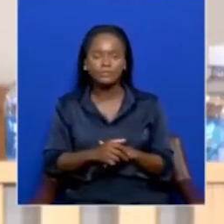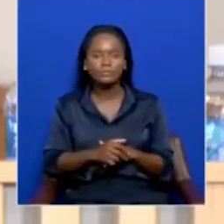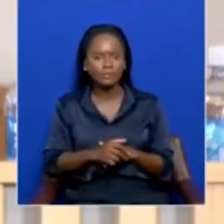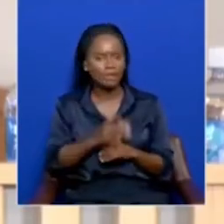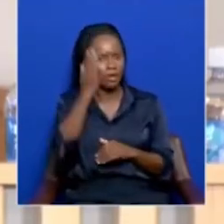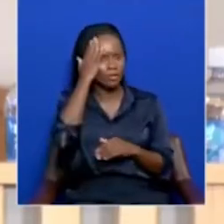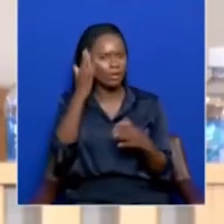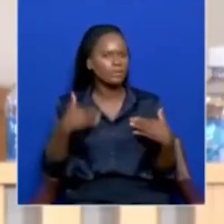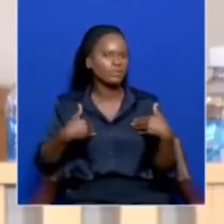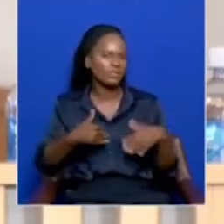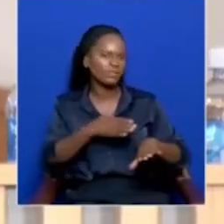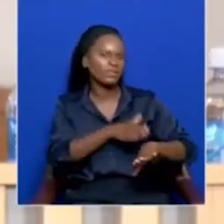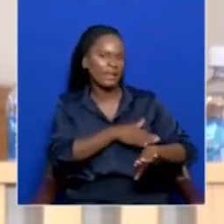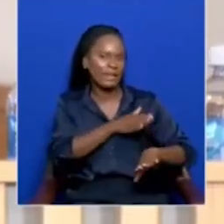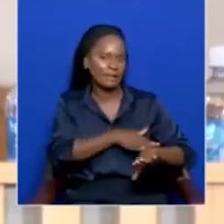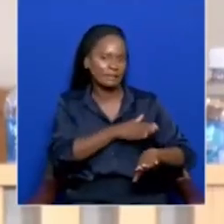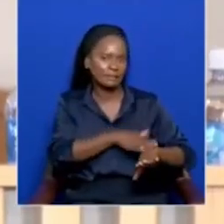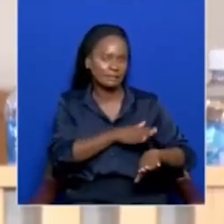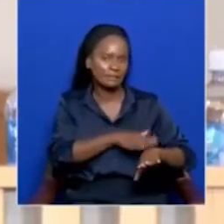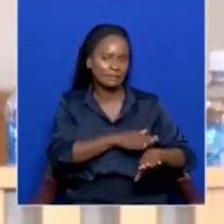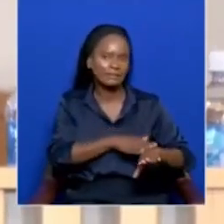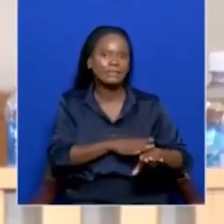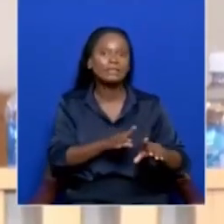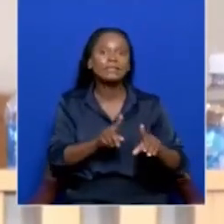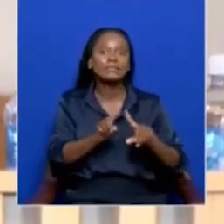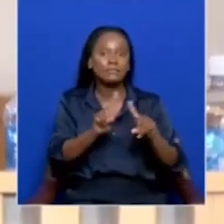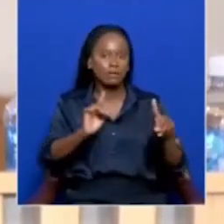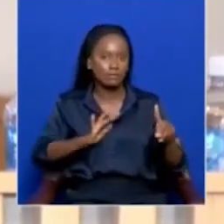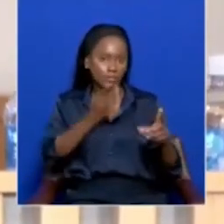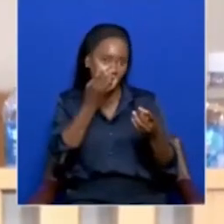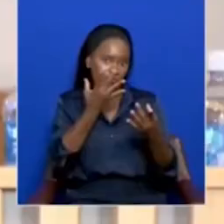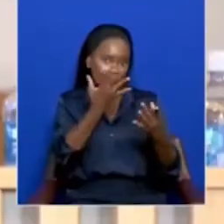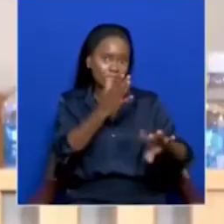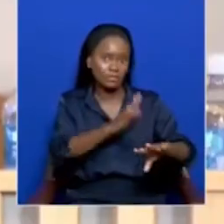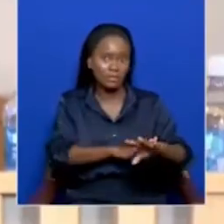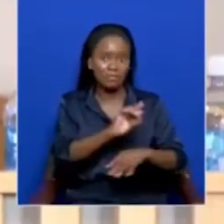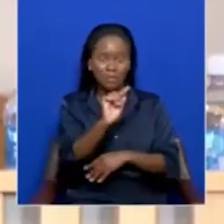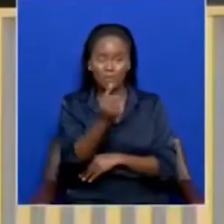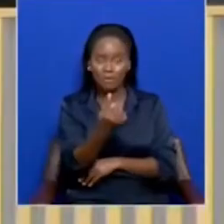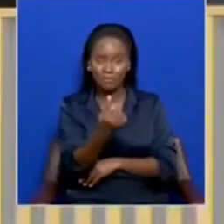this witness. It is 1 o'clock. I'm in the commission center. We just must take